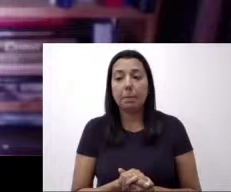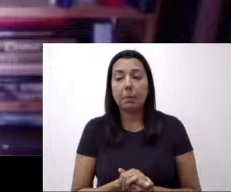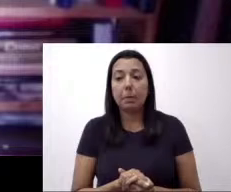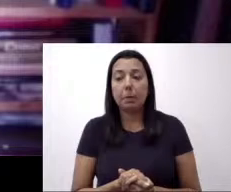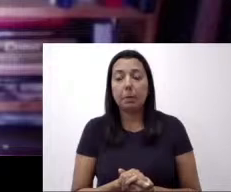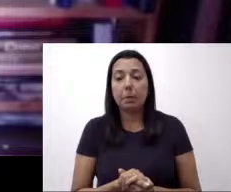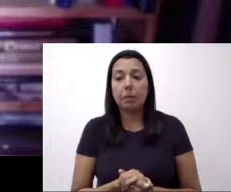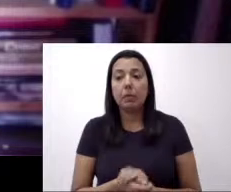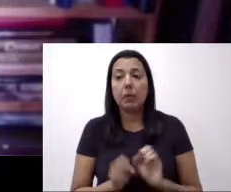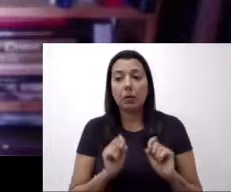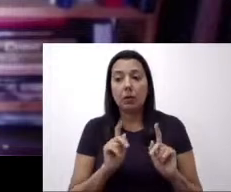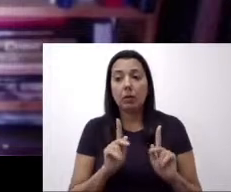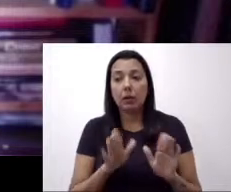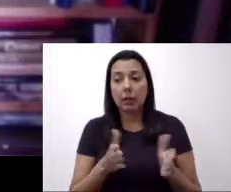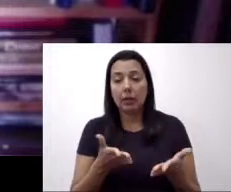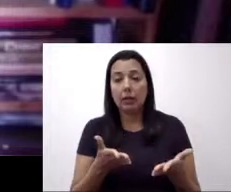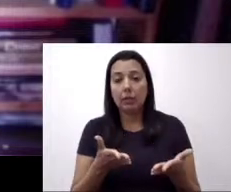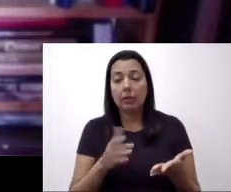Okay.